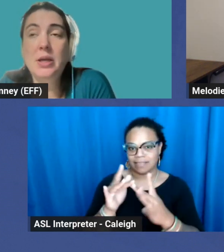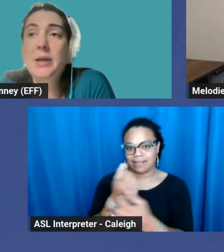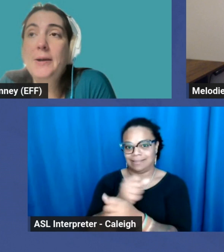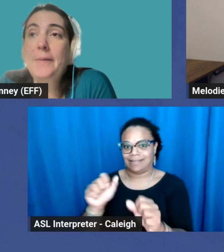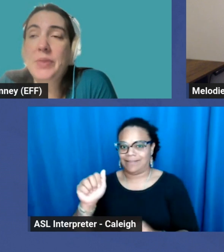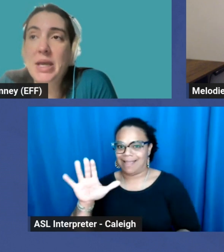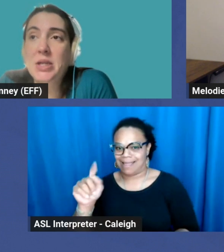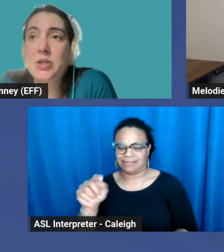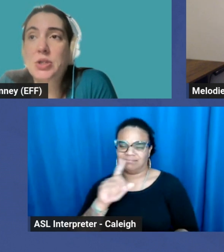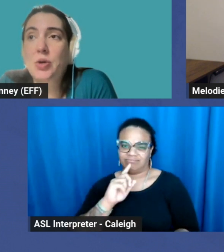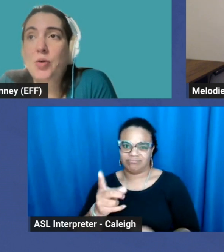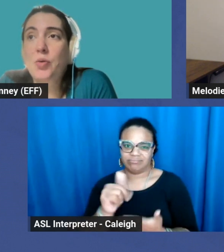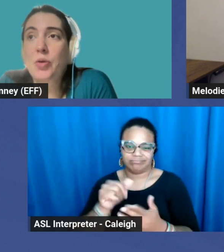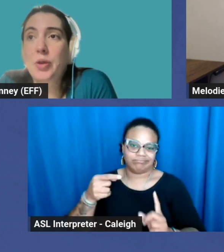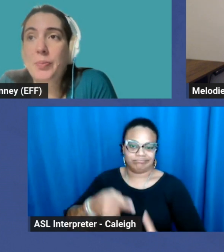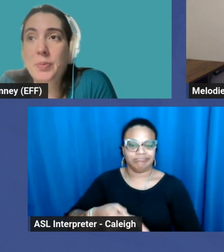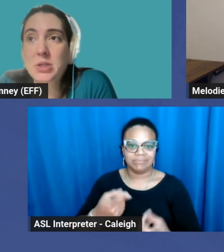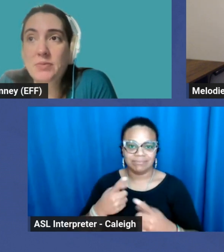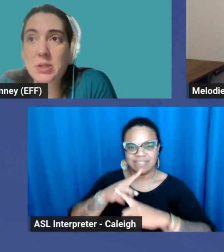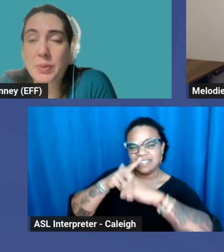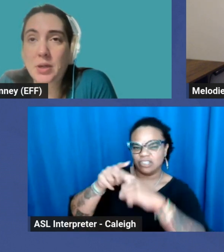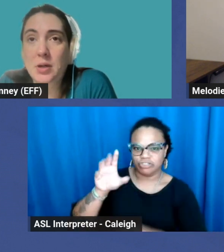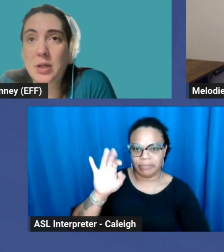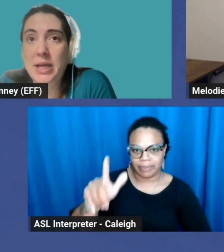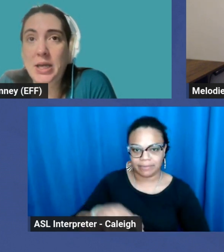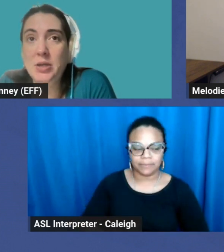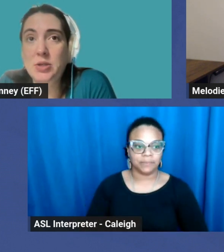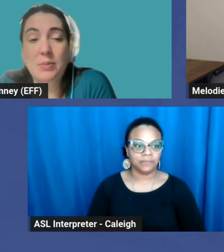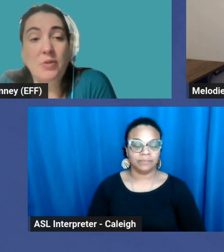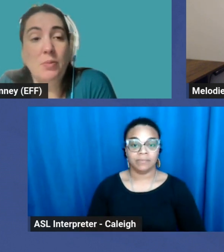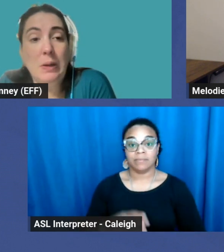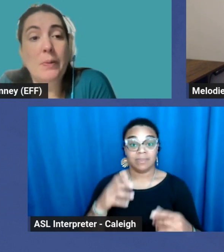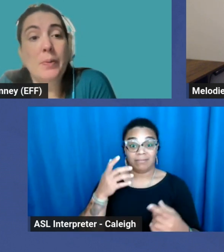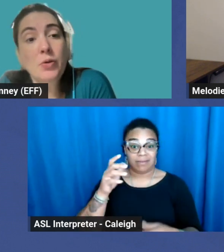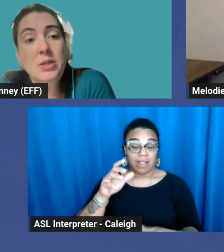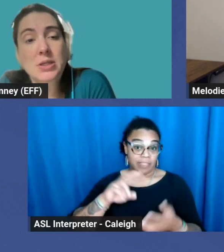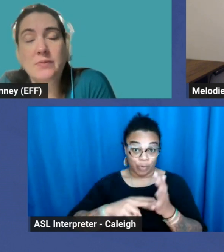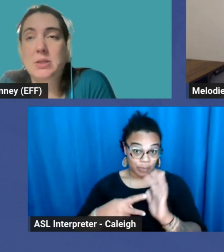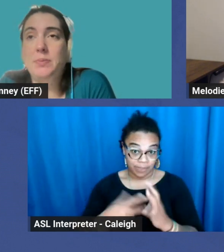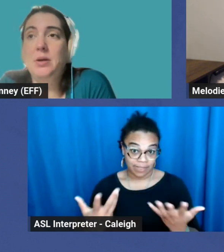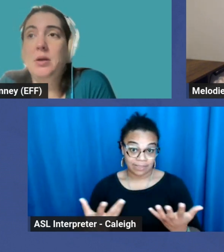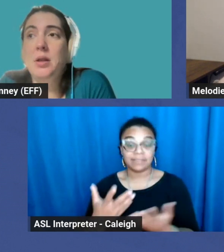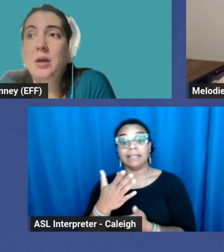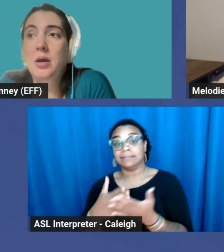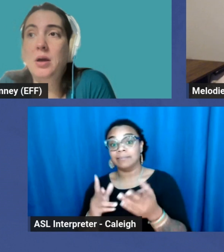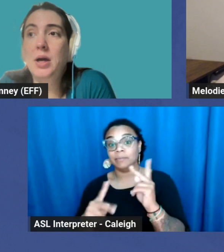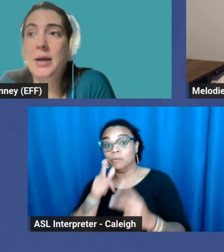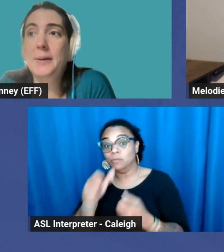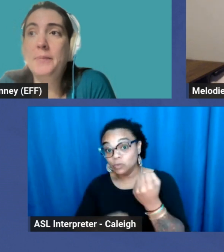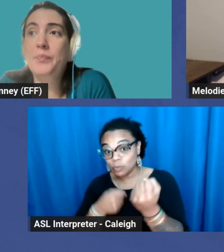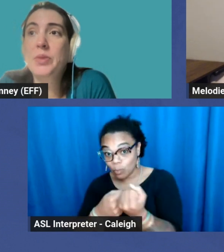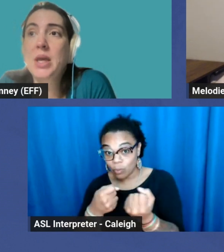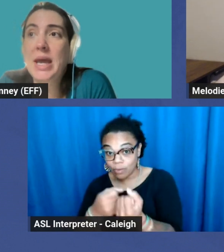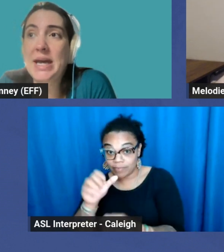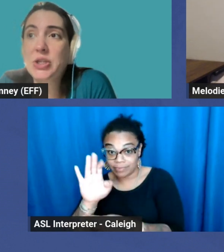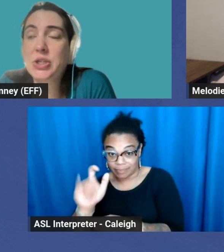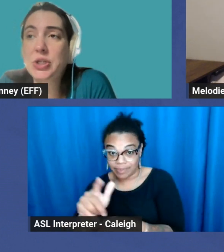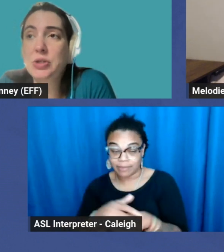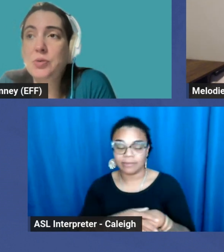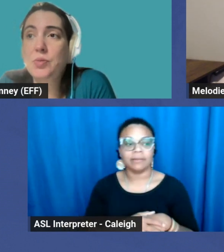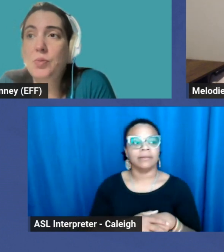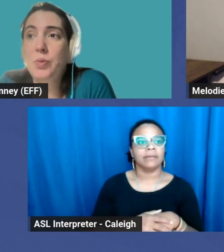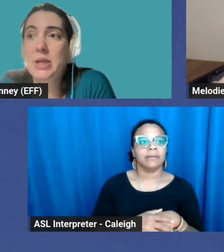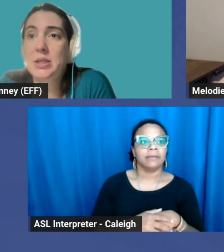bill. And so the purpose of this bill and some of the big proponents of this bill has